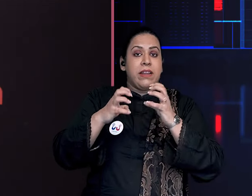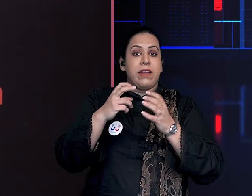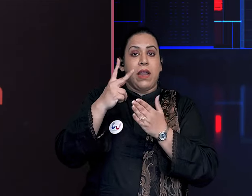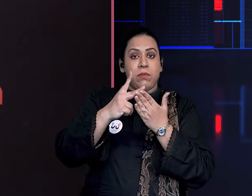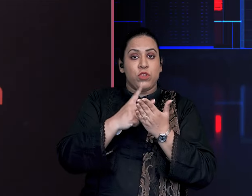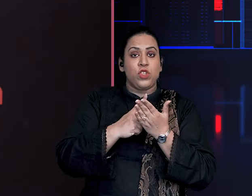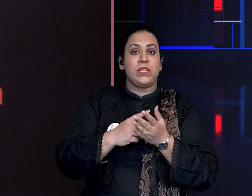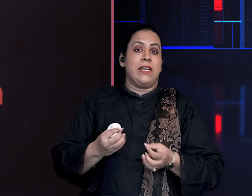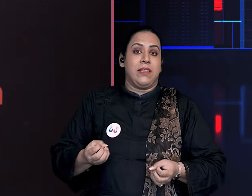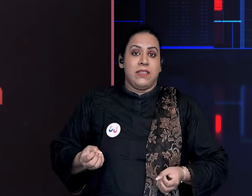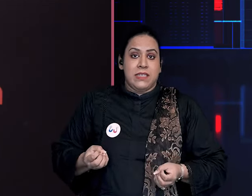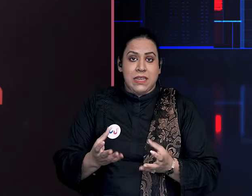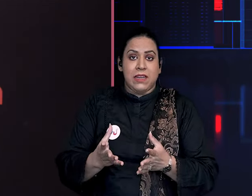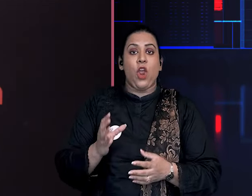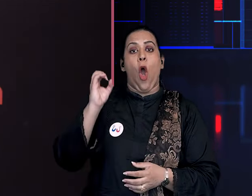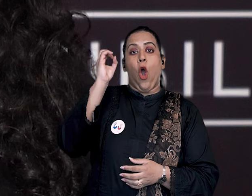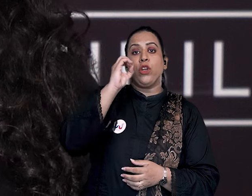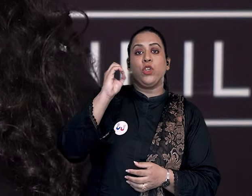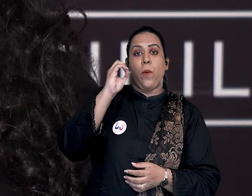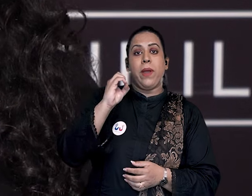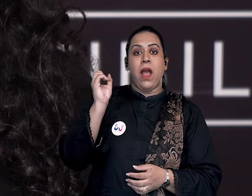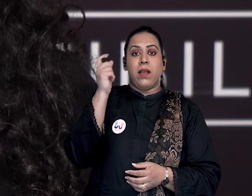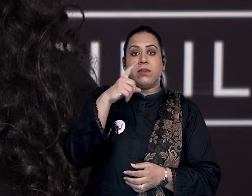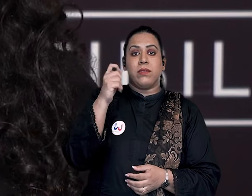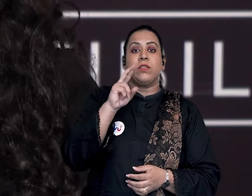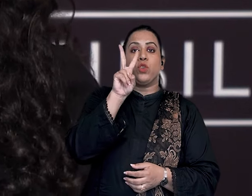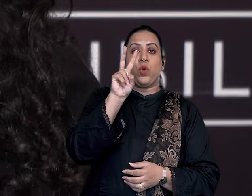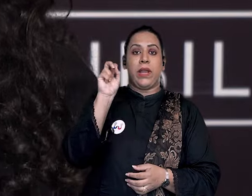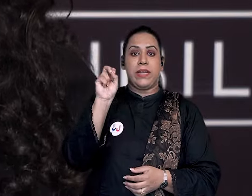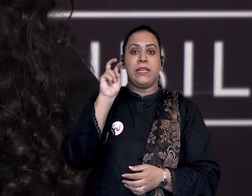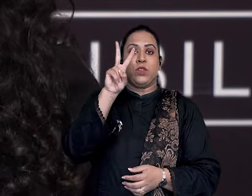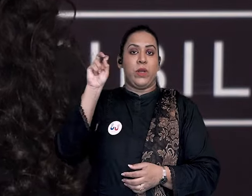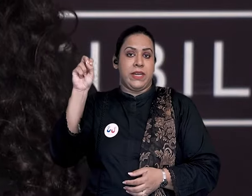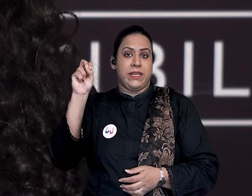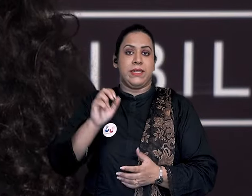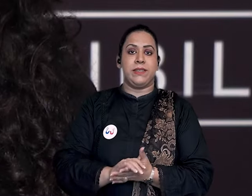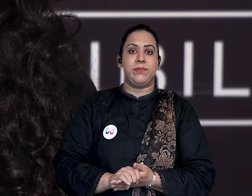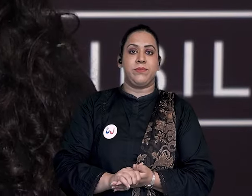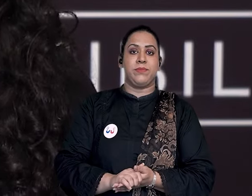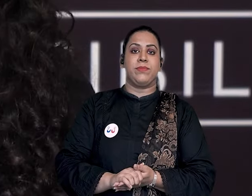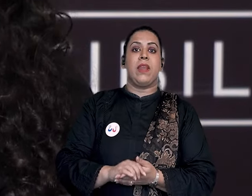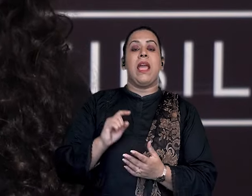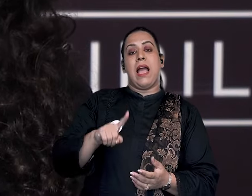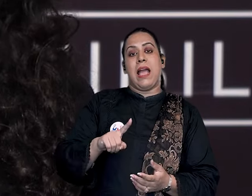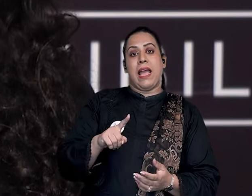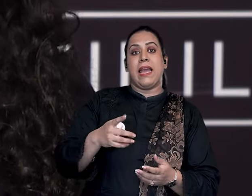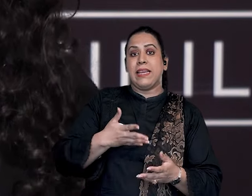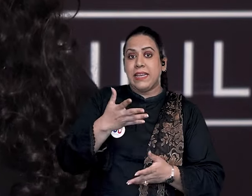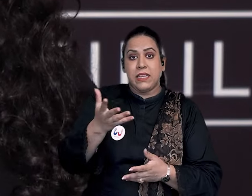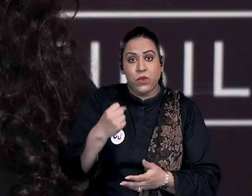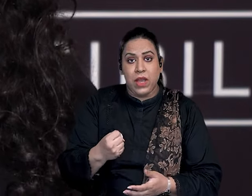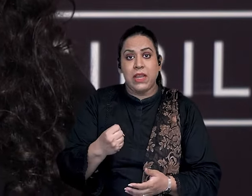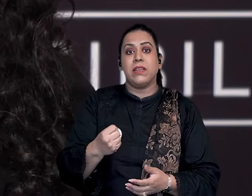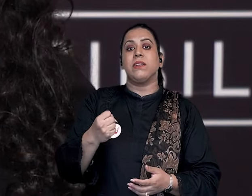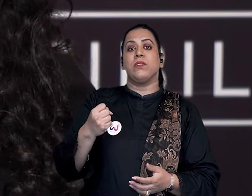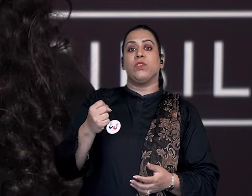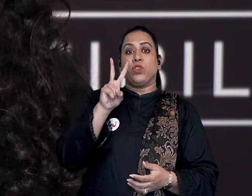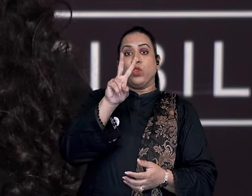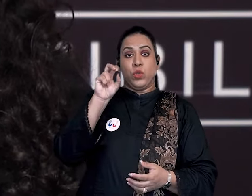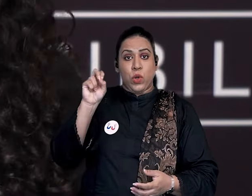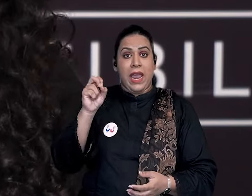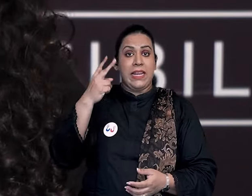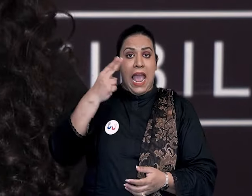Chawla Footwear, in Sundar Industrial Estate. All these artists were invited to come and engage with the site, the